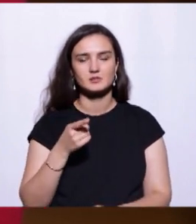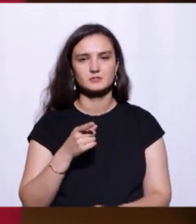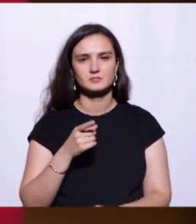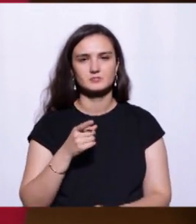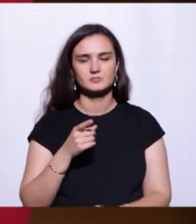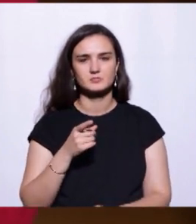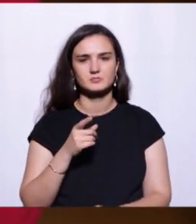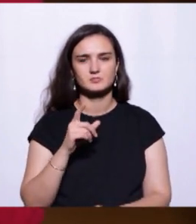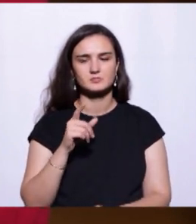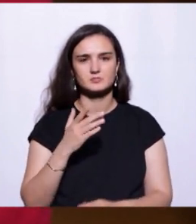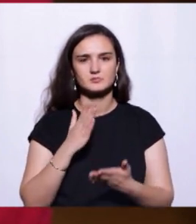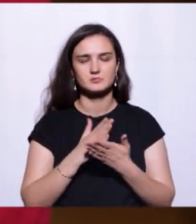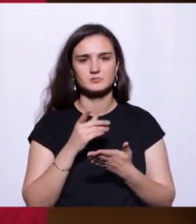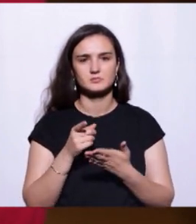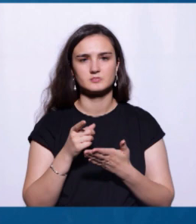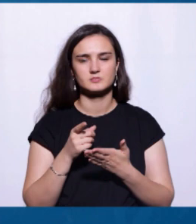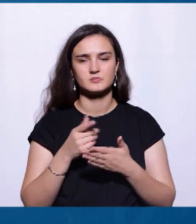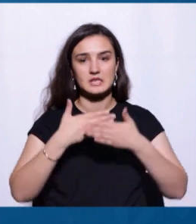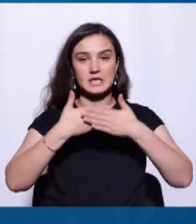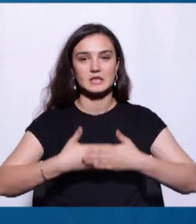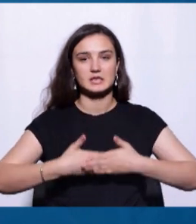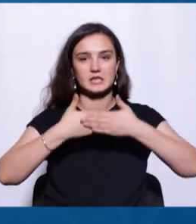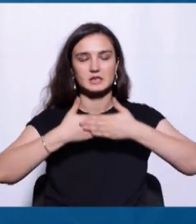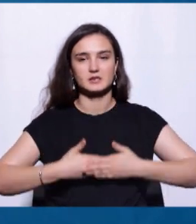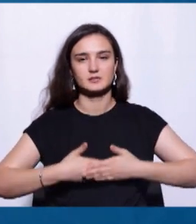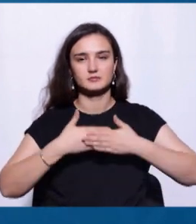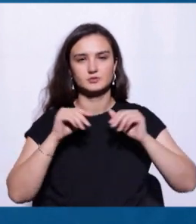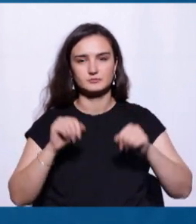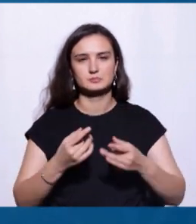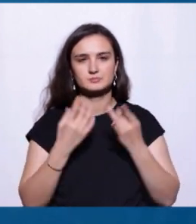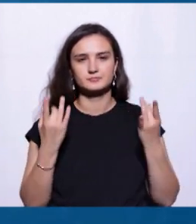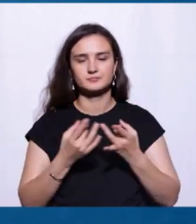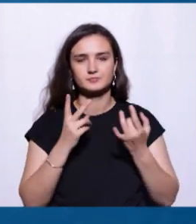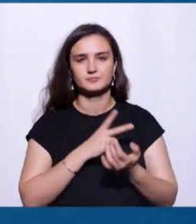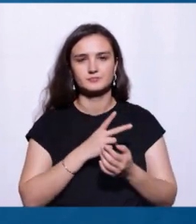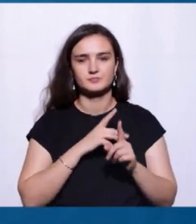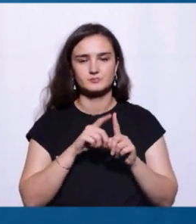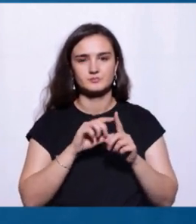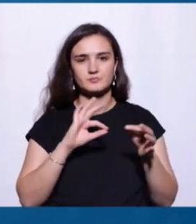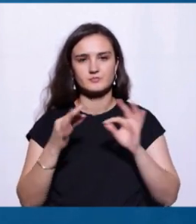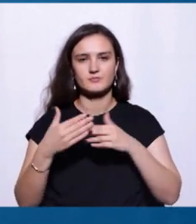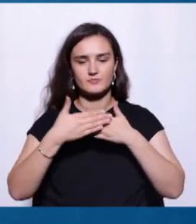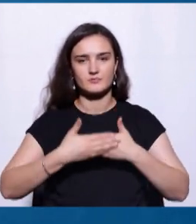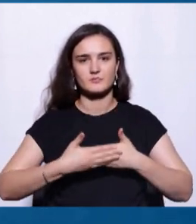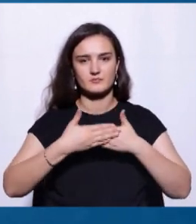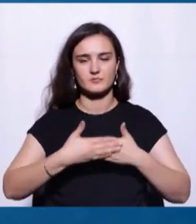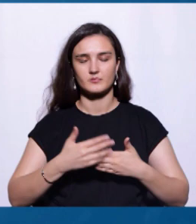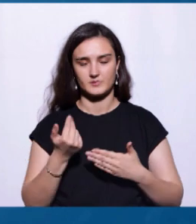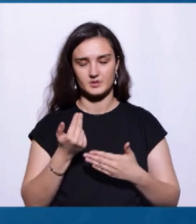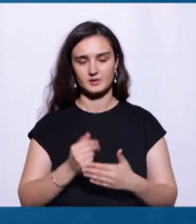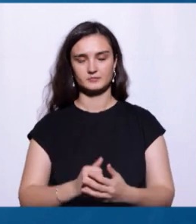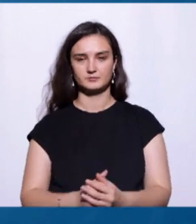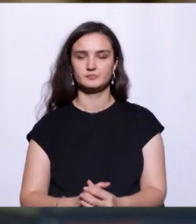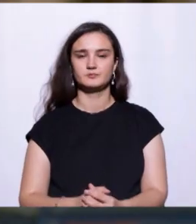a noun, and in Georgian it means rentgeni. Mr. Carter, can you please give us an English definition for X-ray? Absolutely, Miss